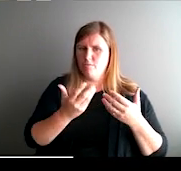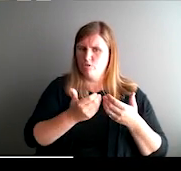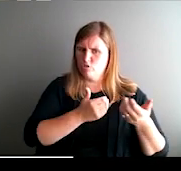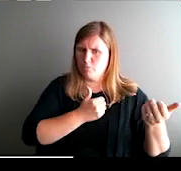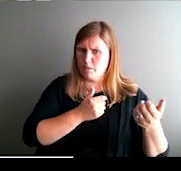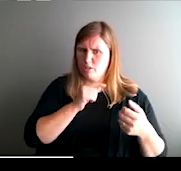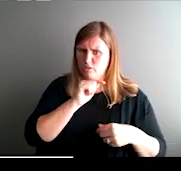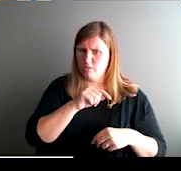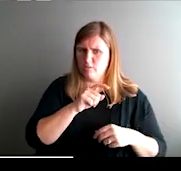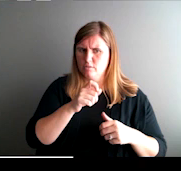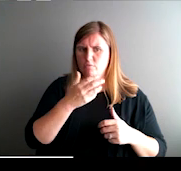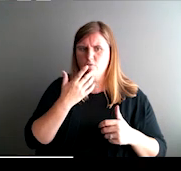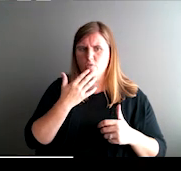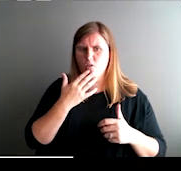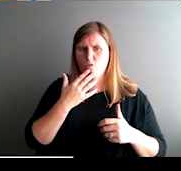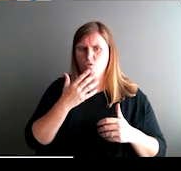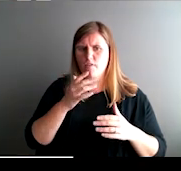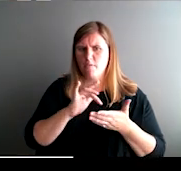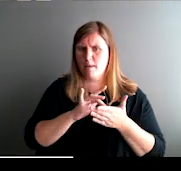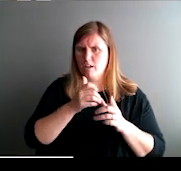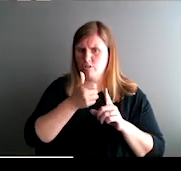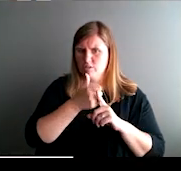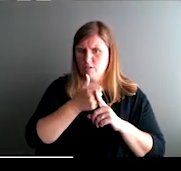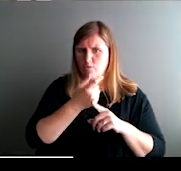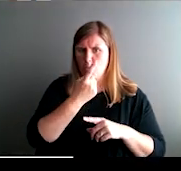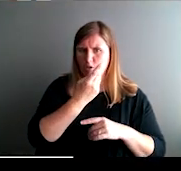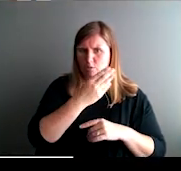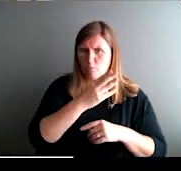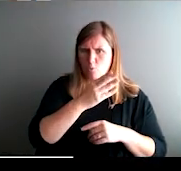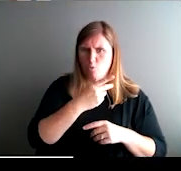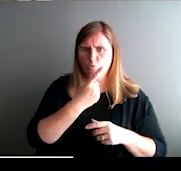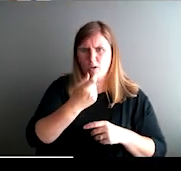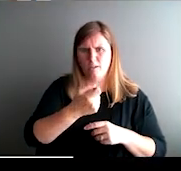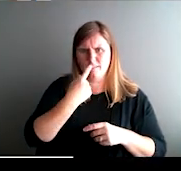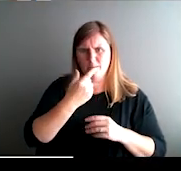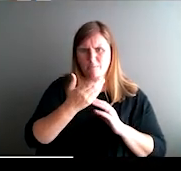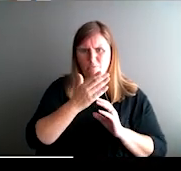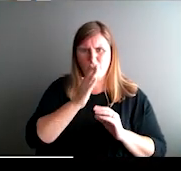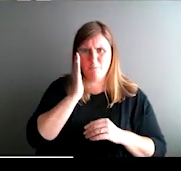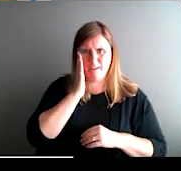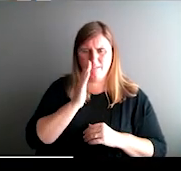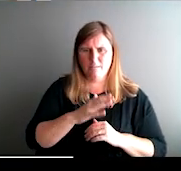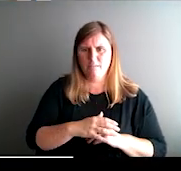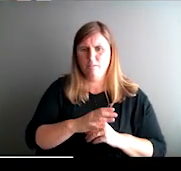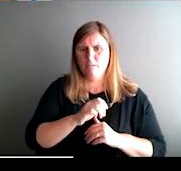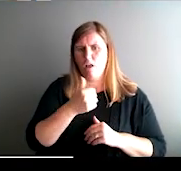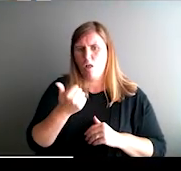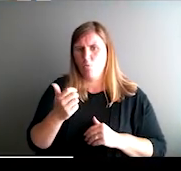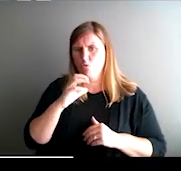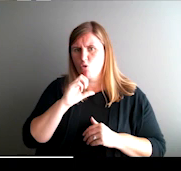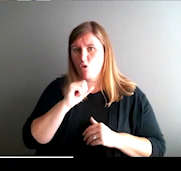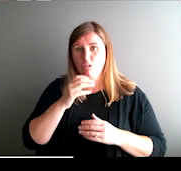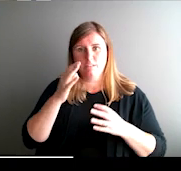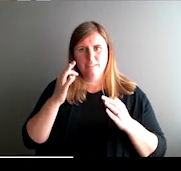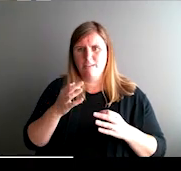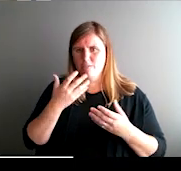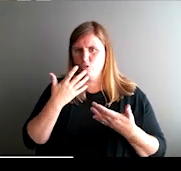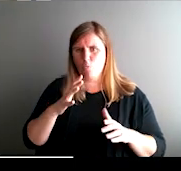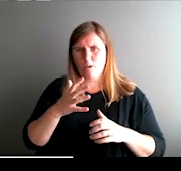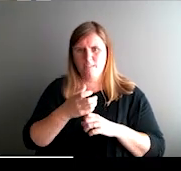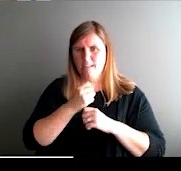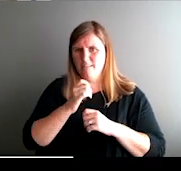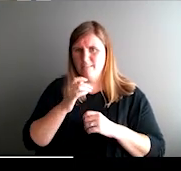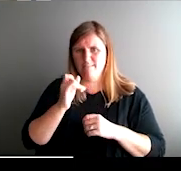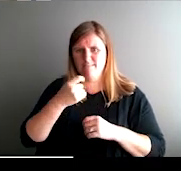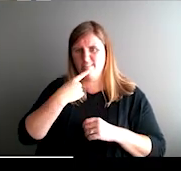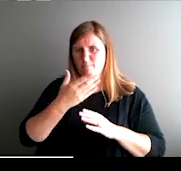there. You could go by the color of the medication. One's blue, that's the one I'd take before I have to go to bed. The other's orange, and I definitely wouldn't take that before I go